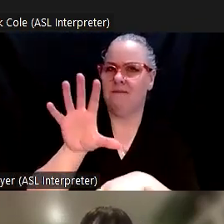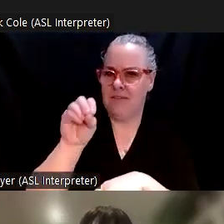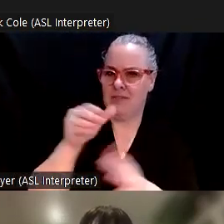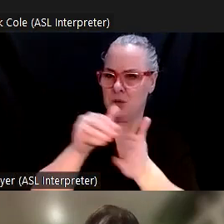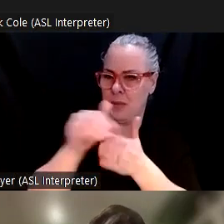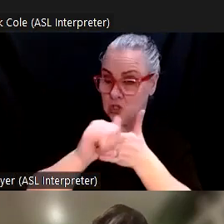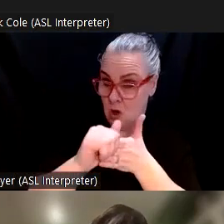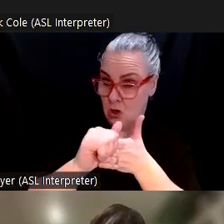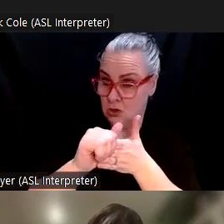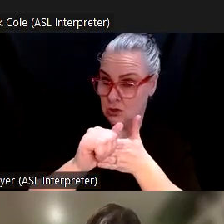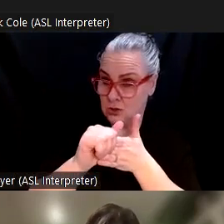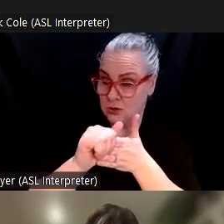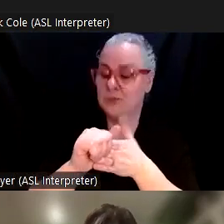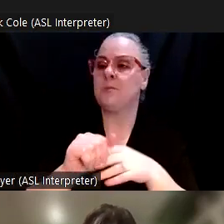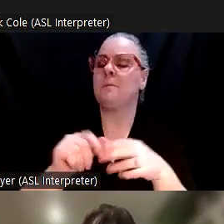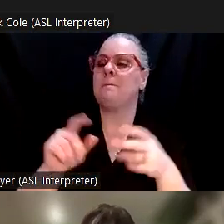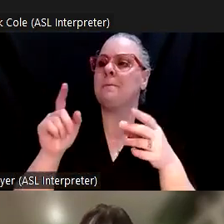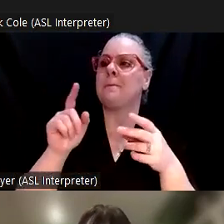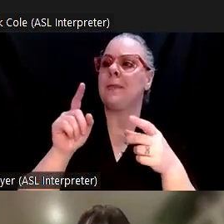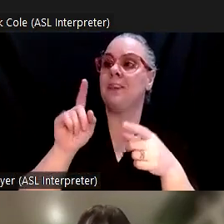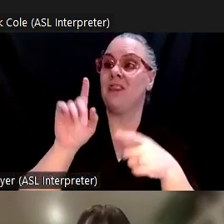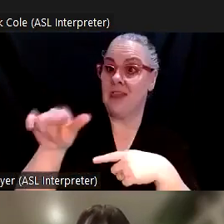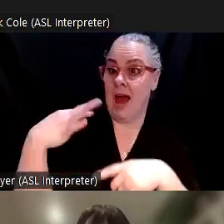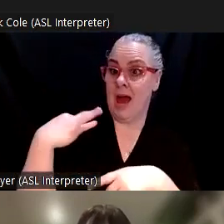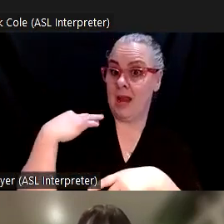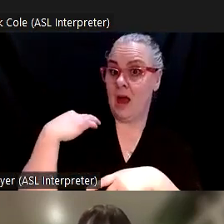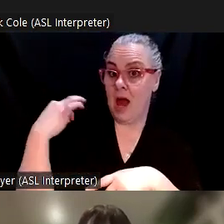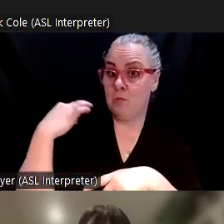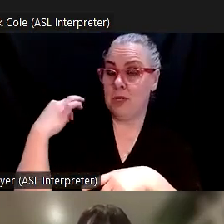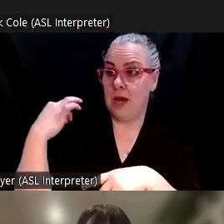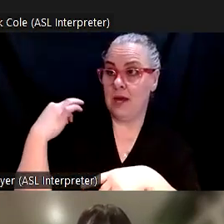$50 million. And I think that application was